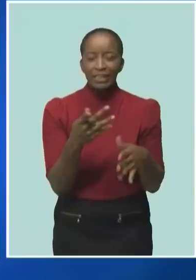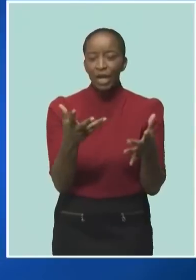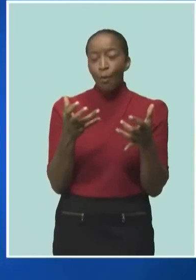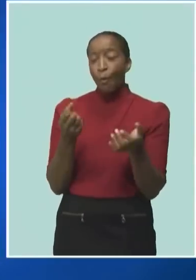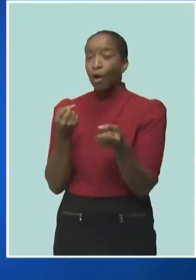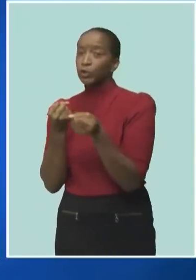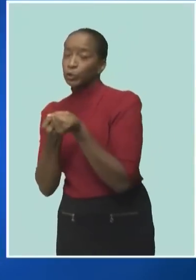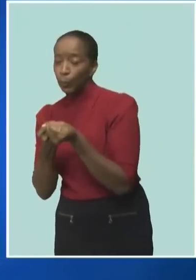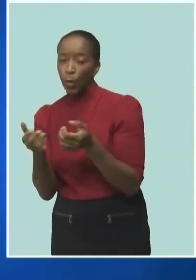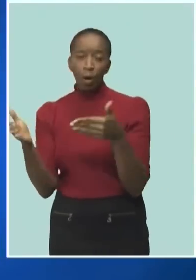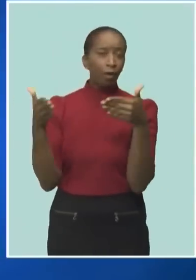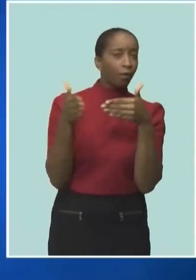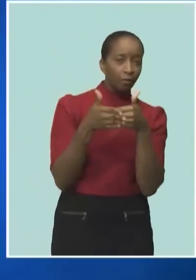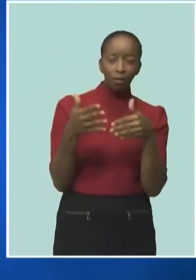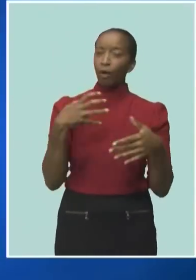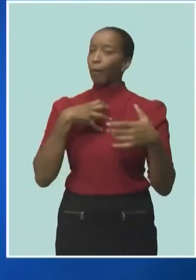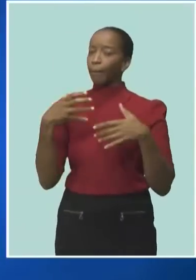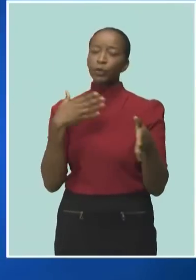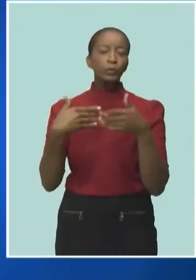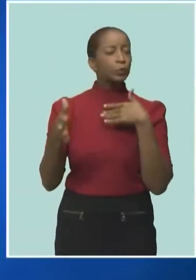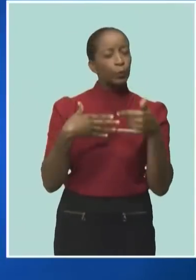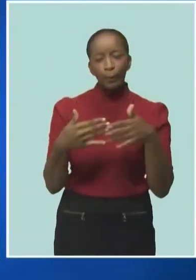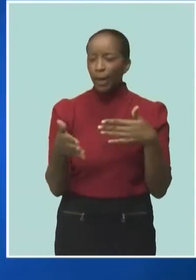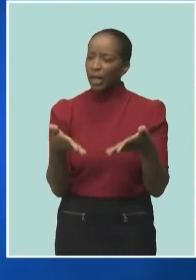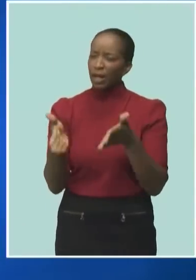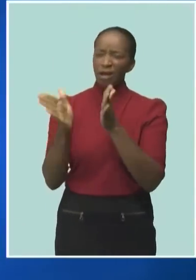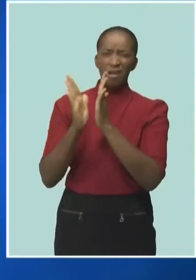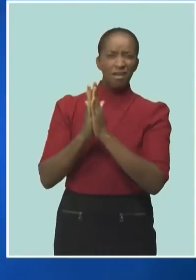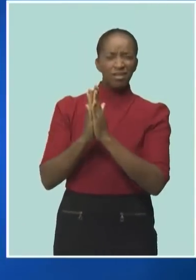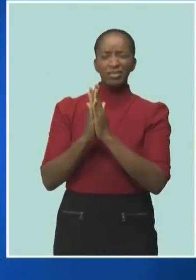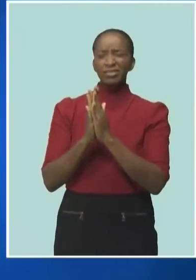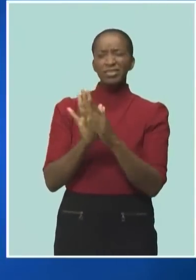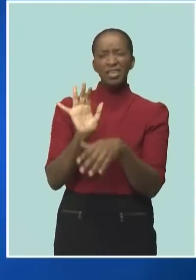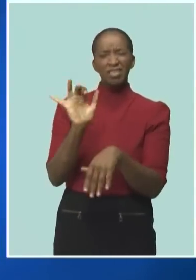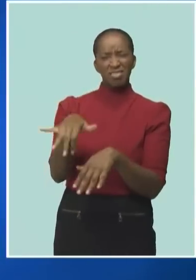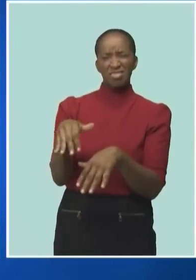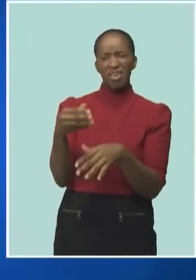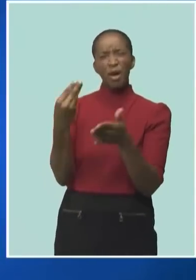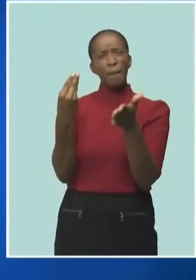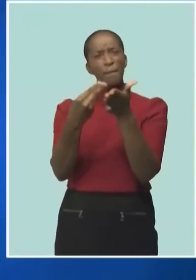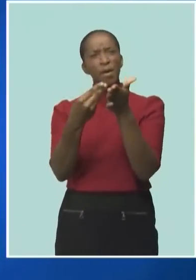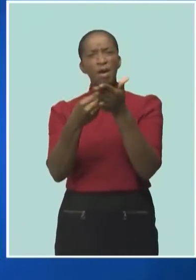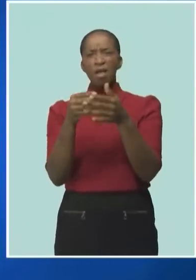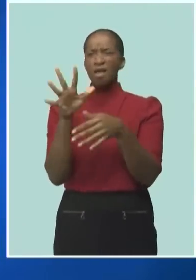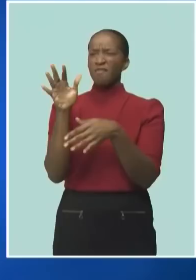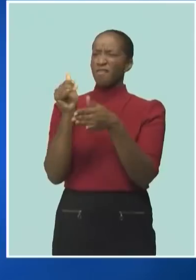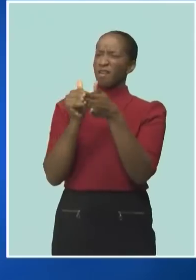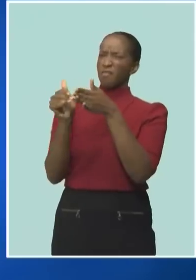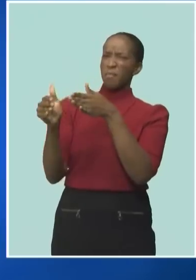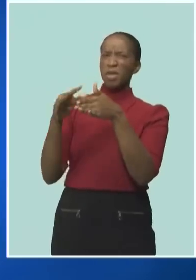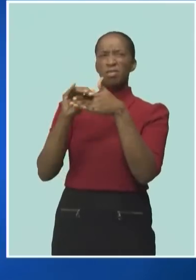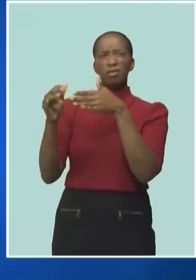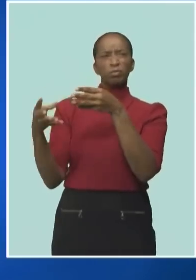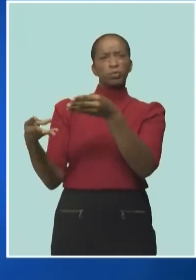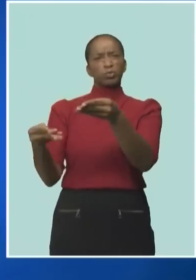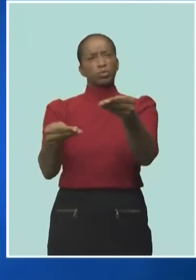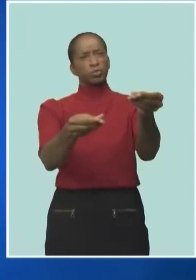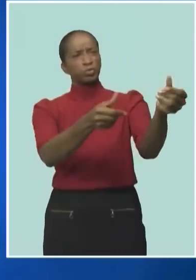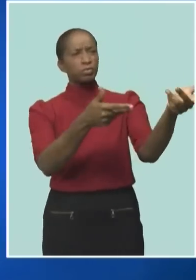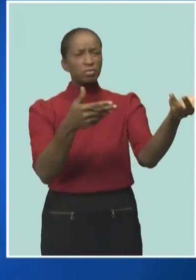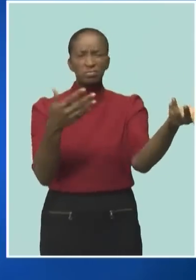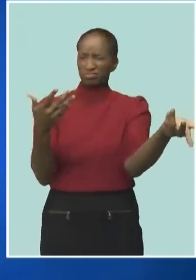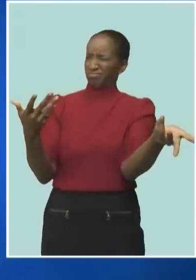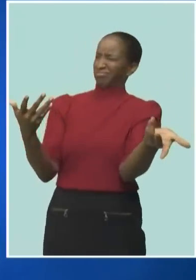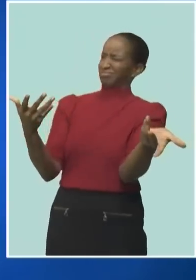in refurbishing Oystins Bay Garden, tell them that the government did it because you deserve it. Tell them